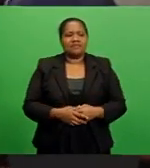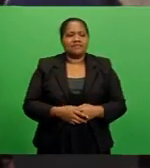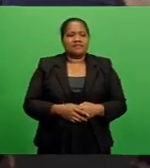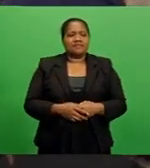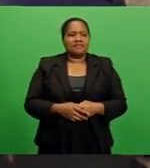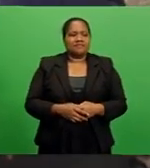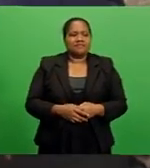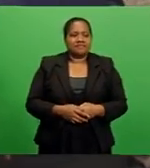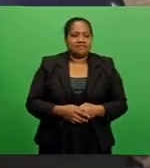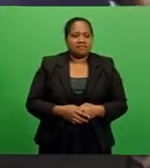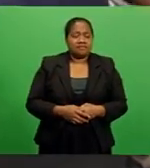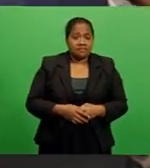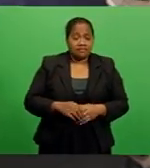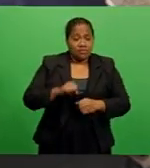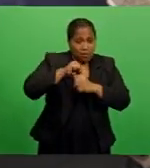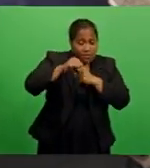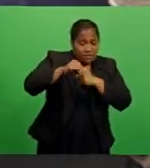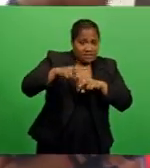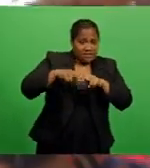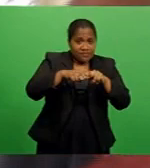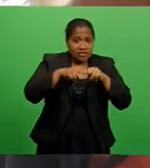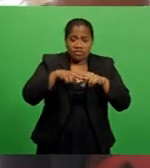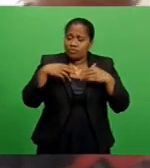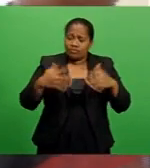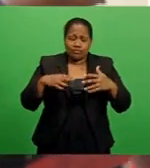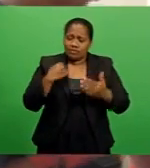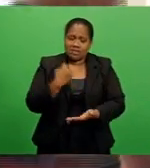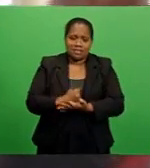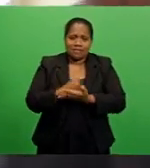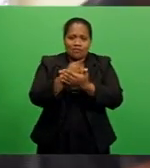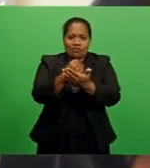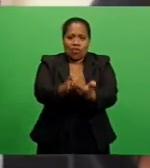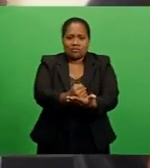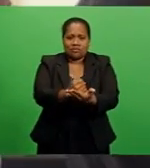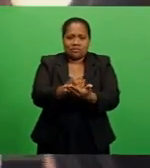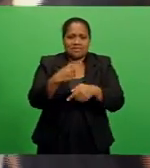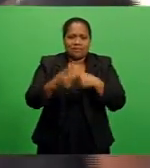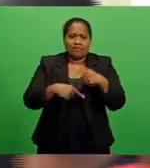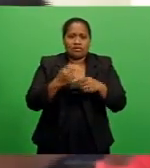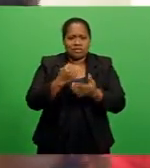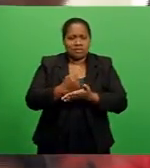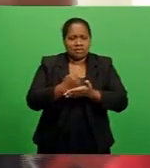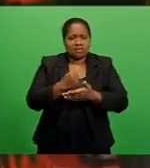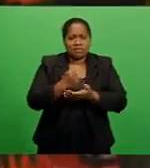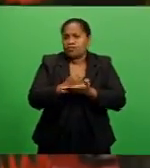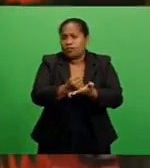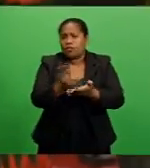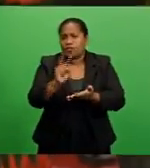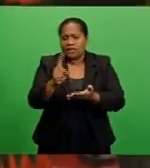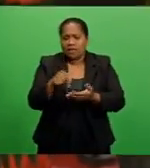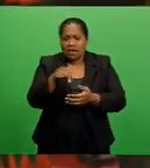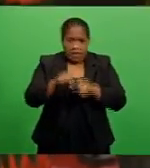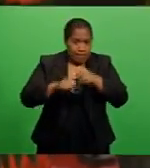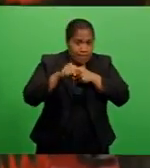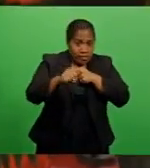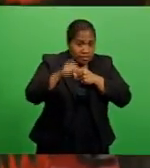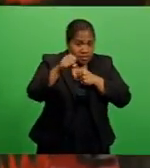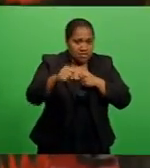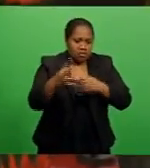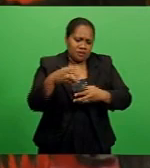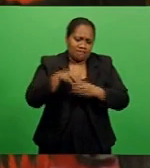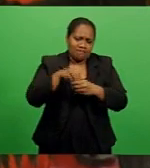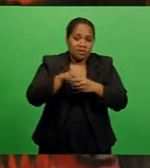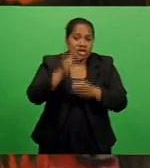fully supports the notion of introducing a boxing program in the school curriculum. I think it's going to be very important to